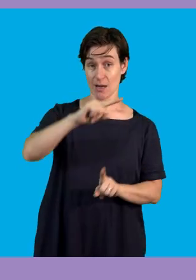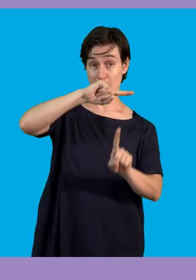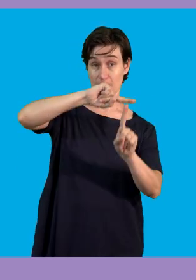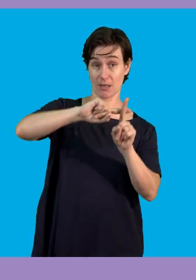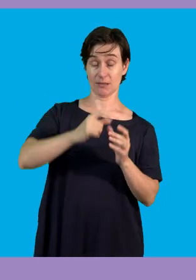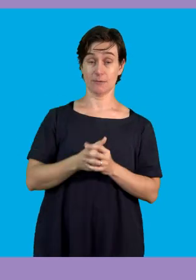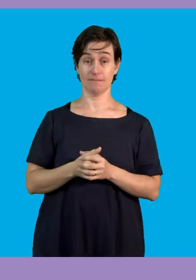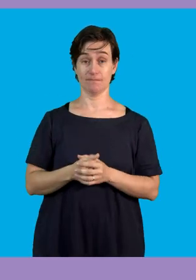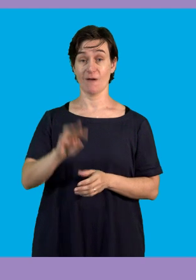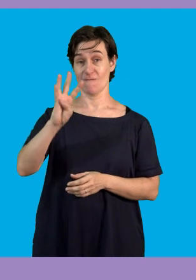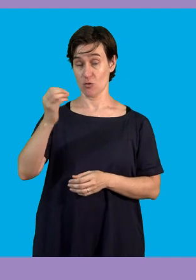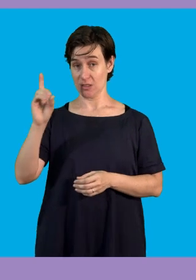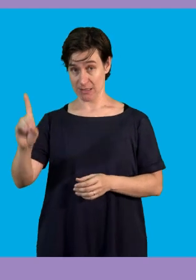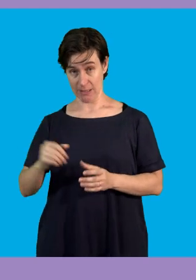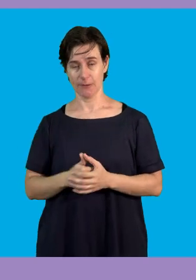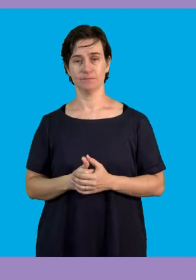plus 40D.